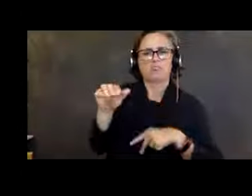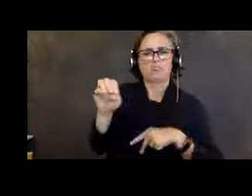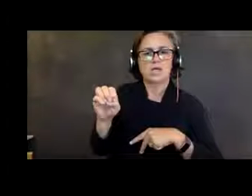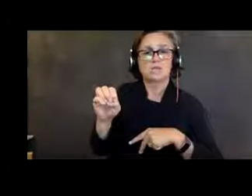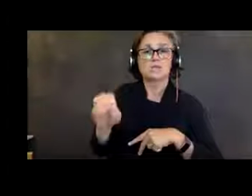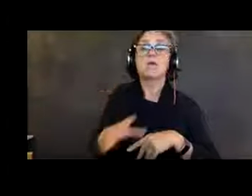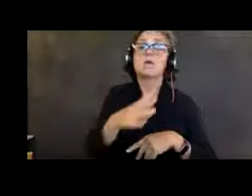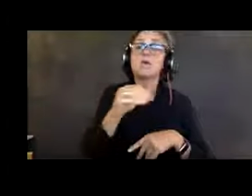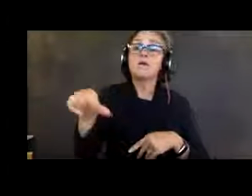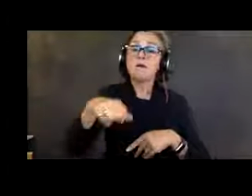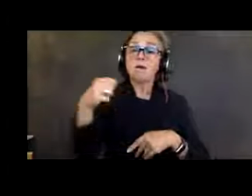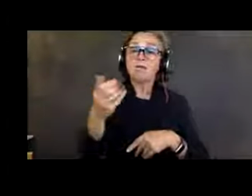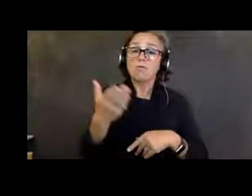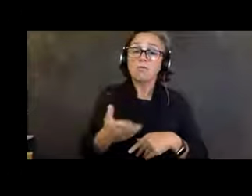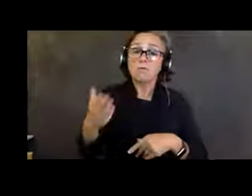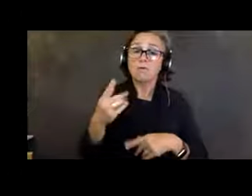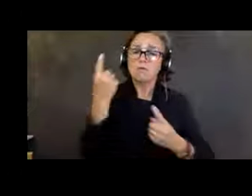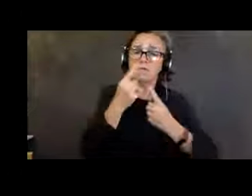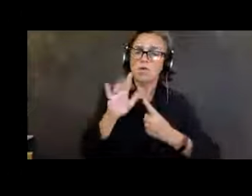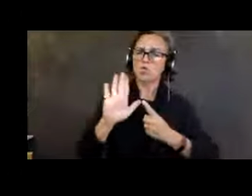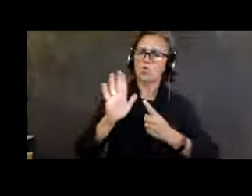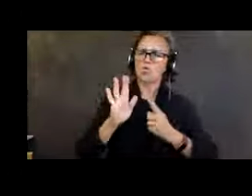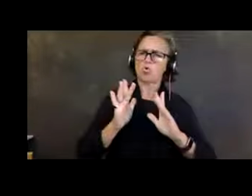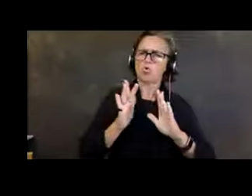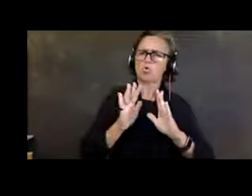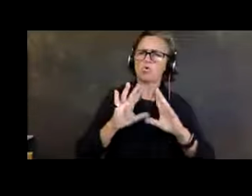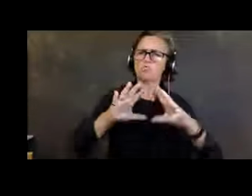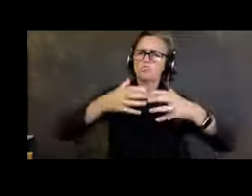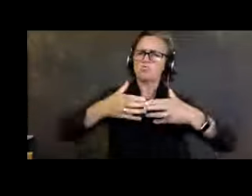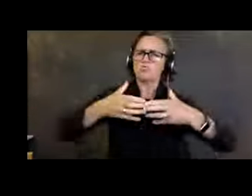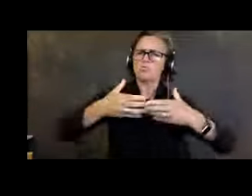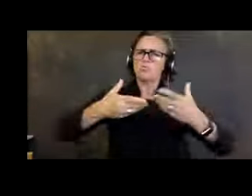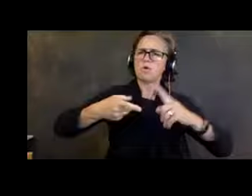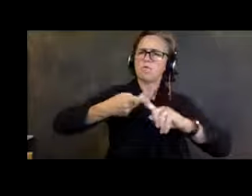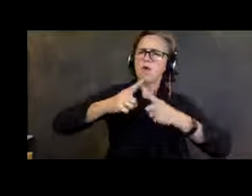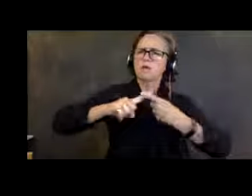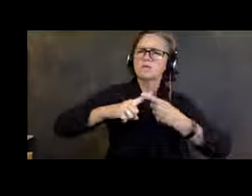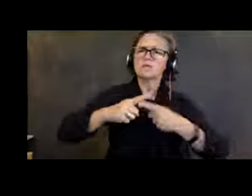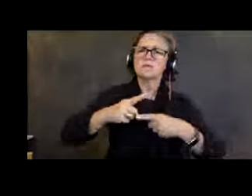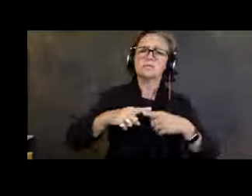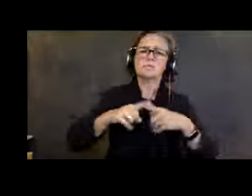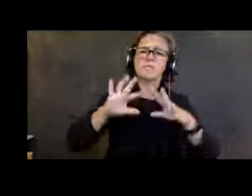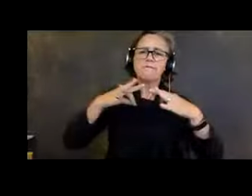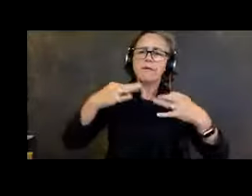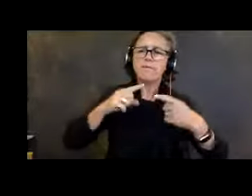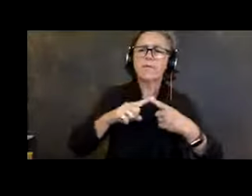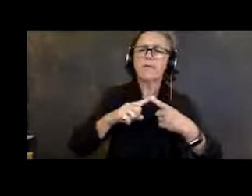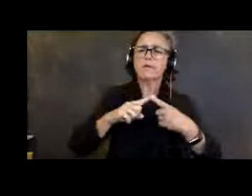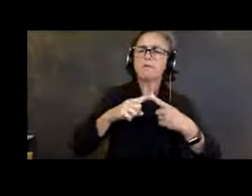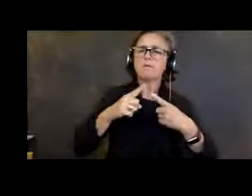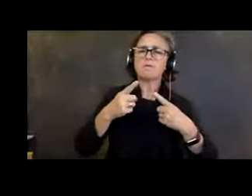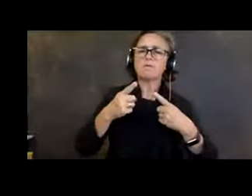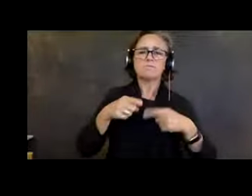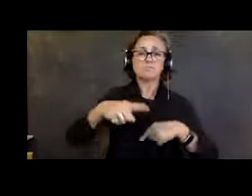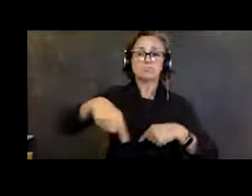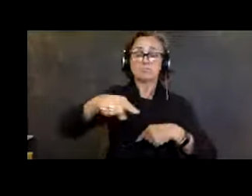all your friends and family look the same, or do you have friends and family, colleagues that look different than you are?